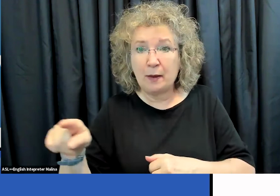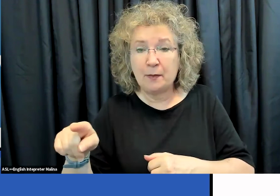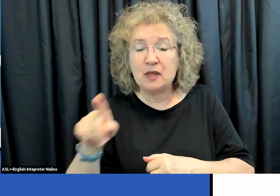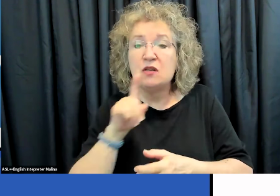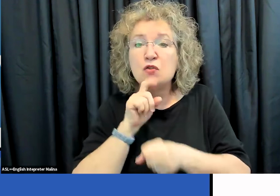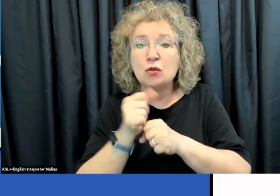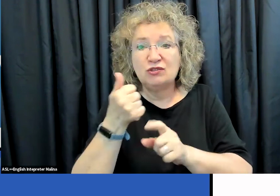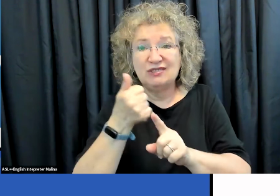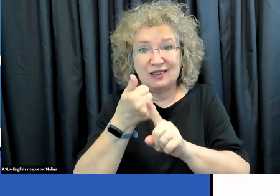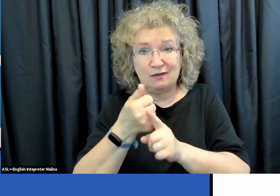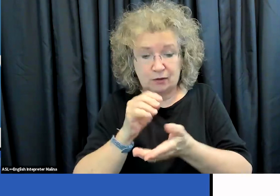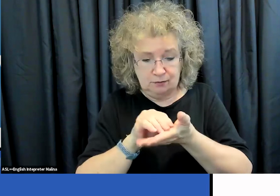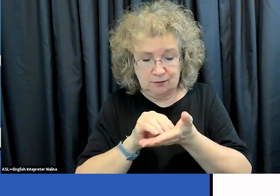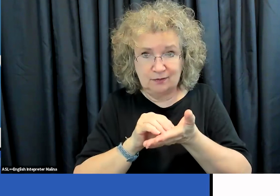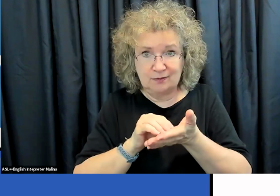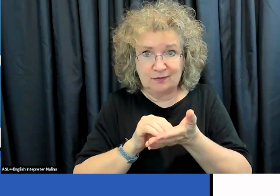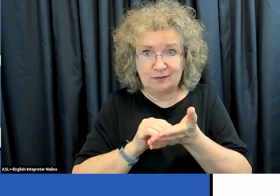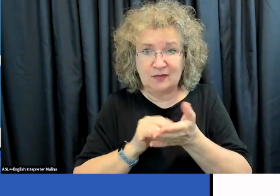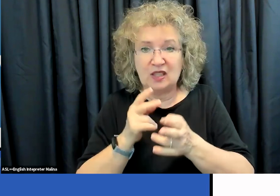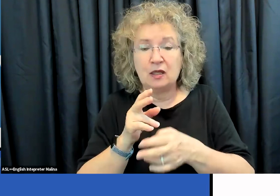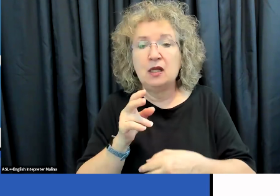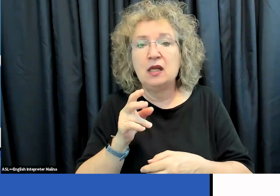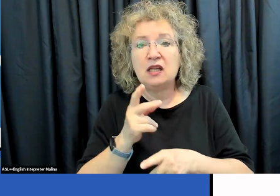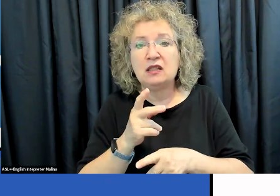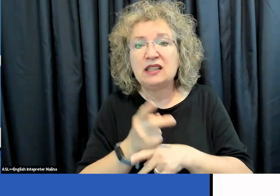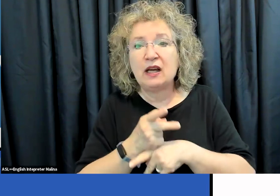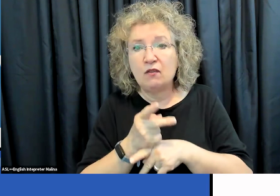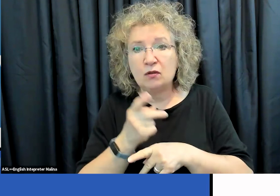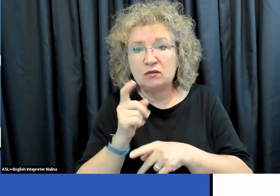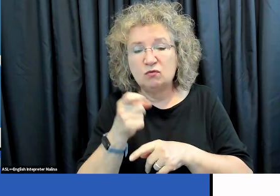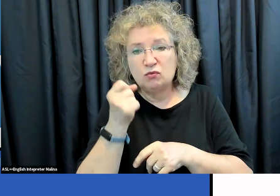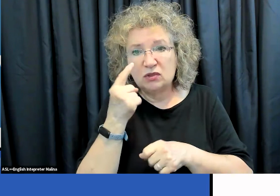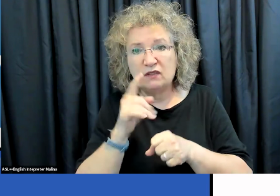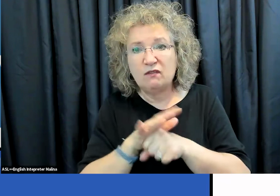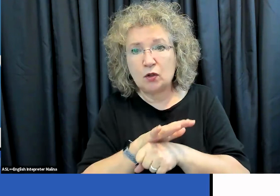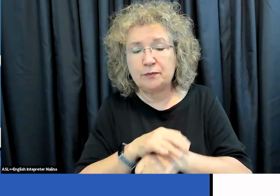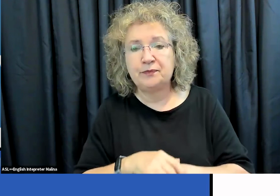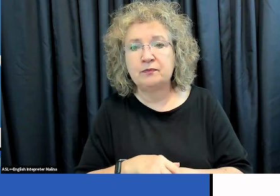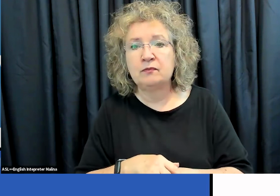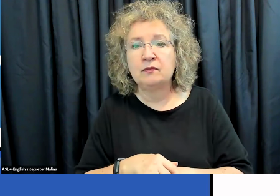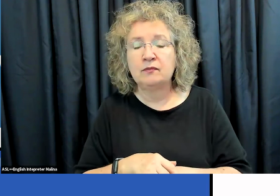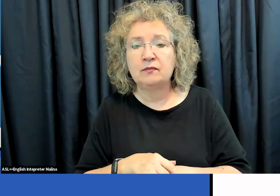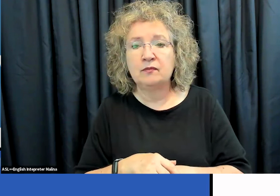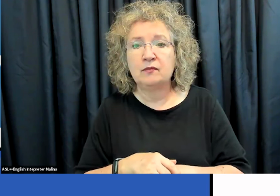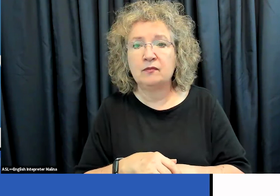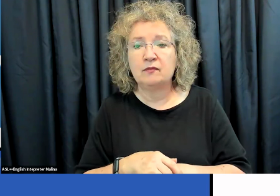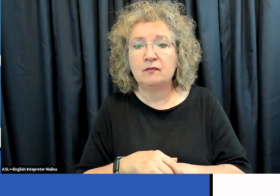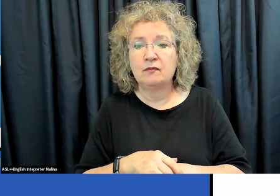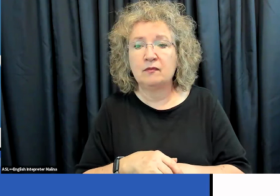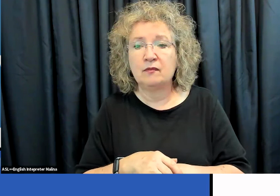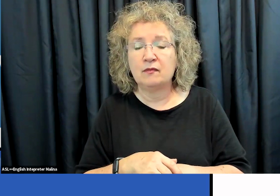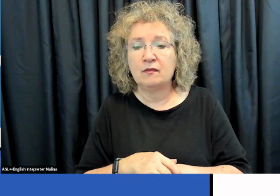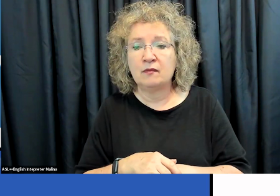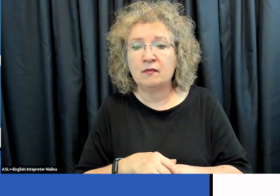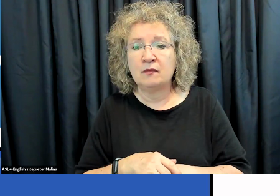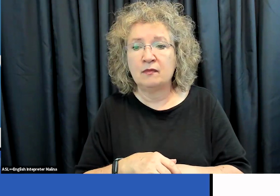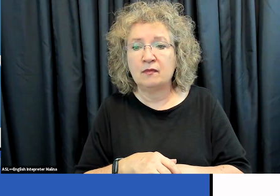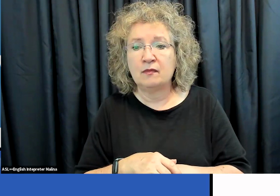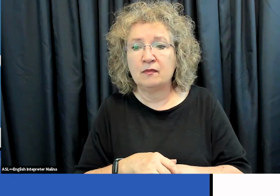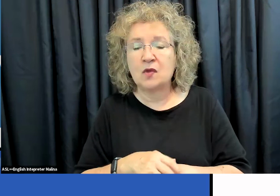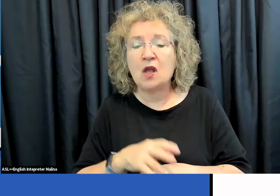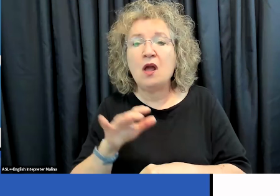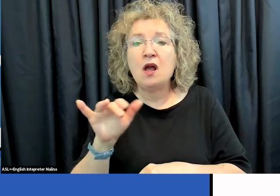notes. You're also going to need to take reasonable steps to prevent further